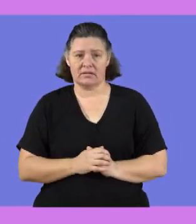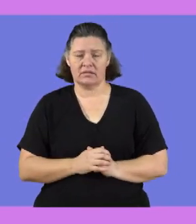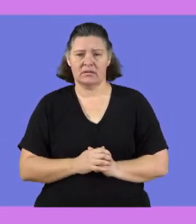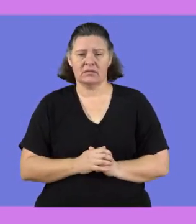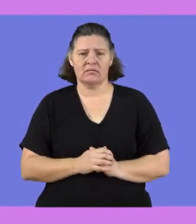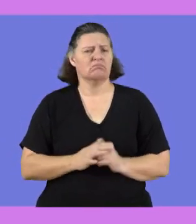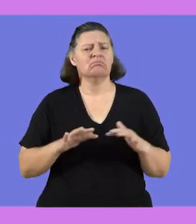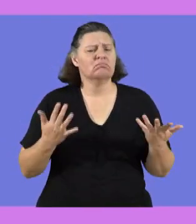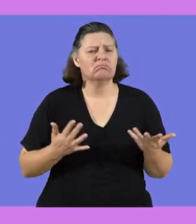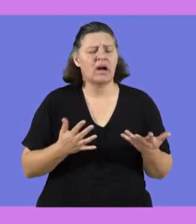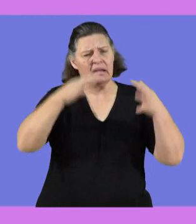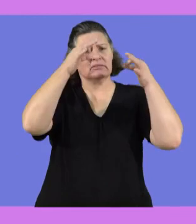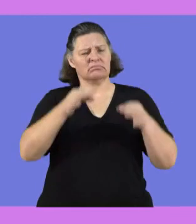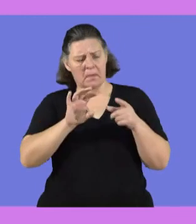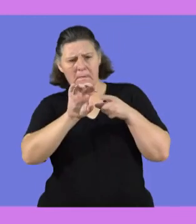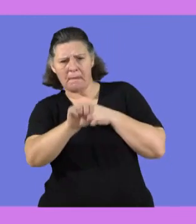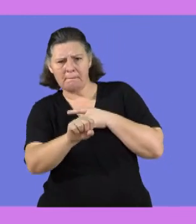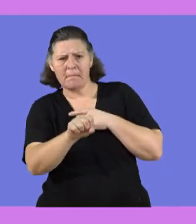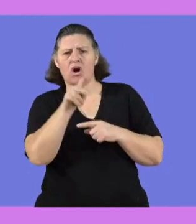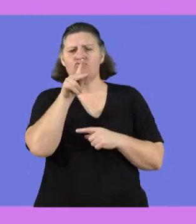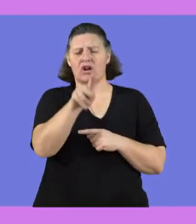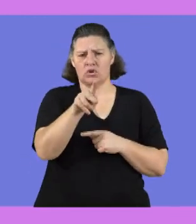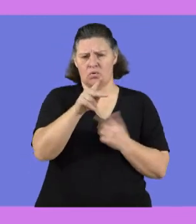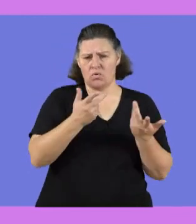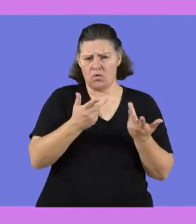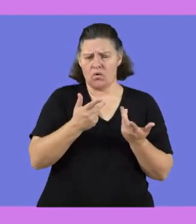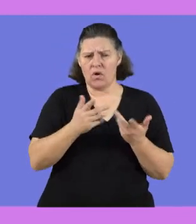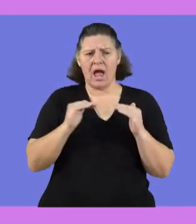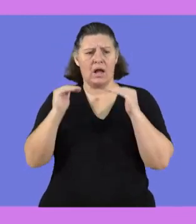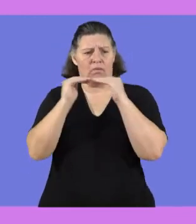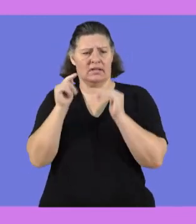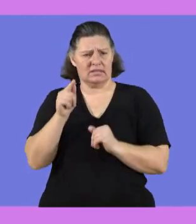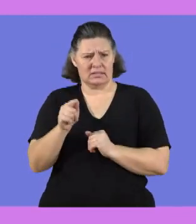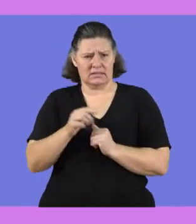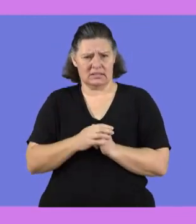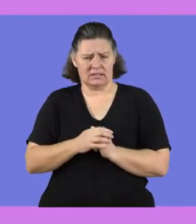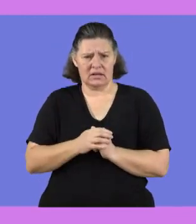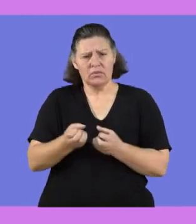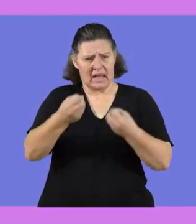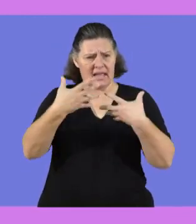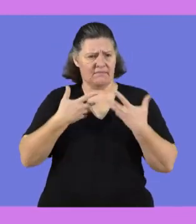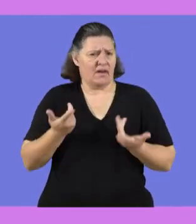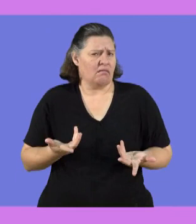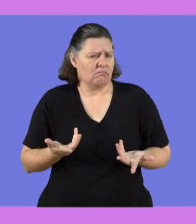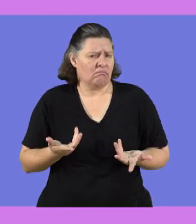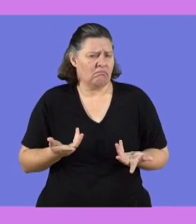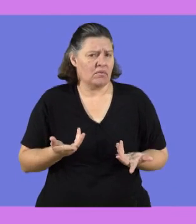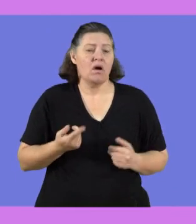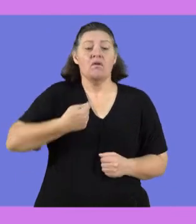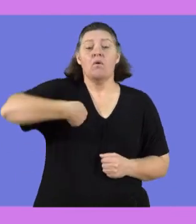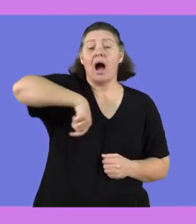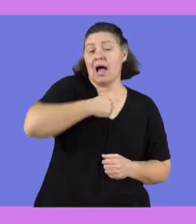3:15. So how do we determine the ratios which are equivalent to the ratio which is given